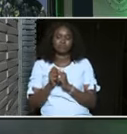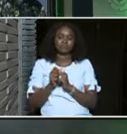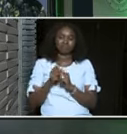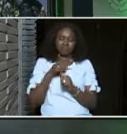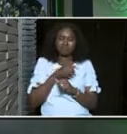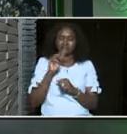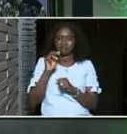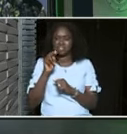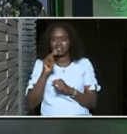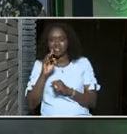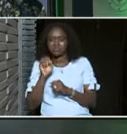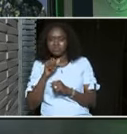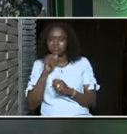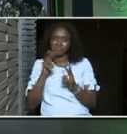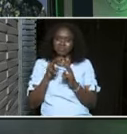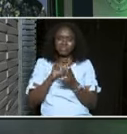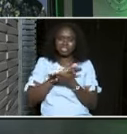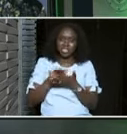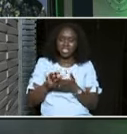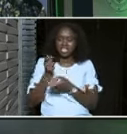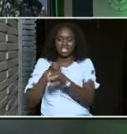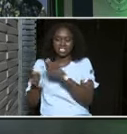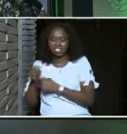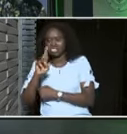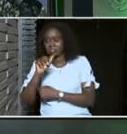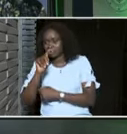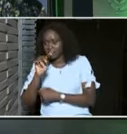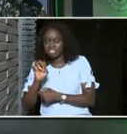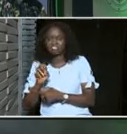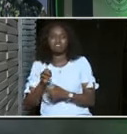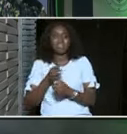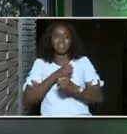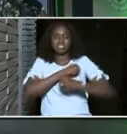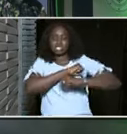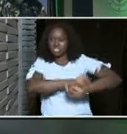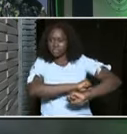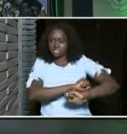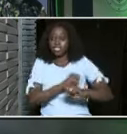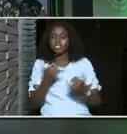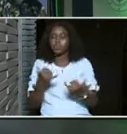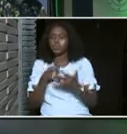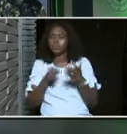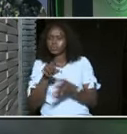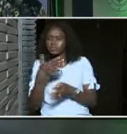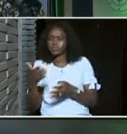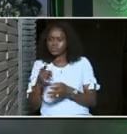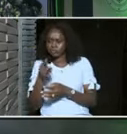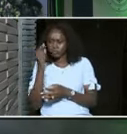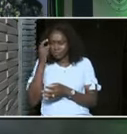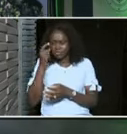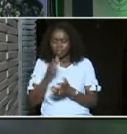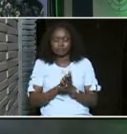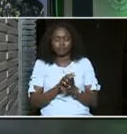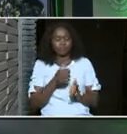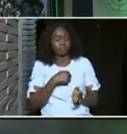deep, not so clear, the exchange rate, the security. What other things do you think? I just want